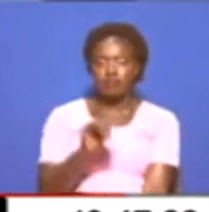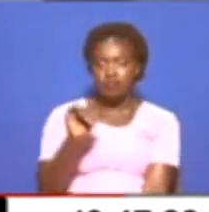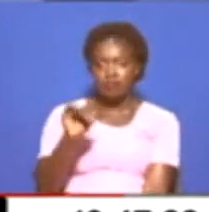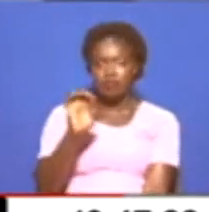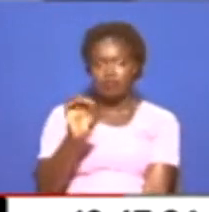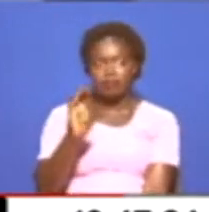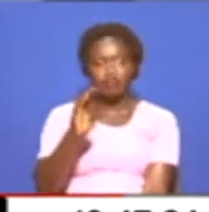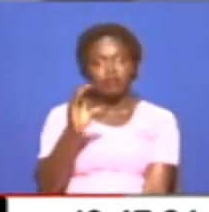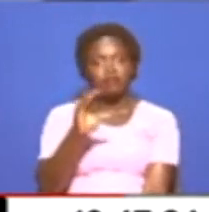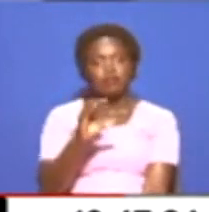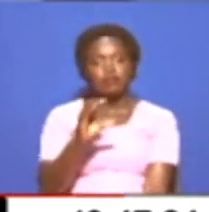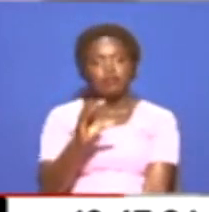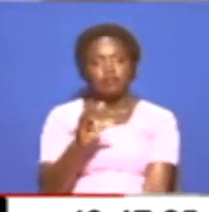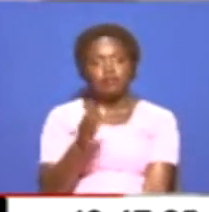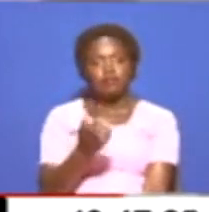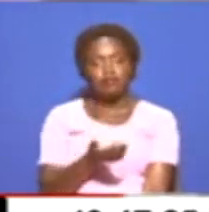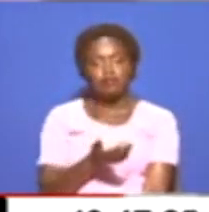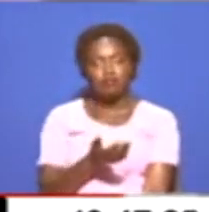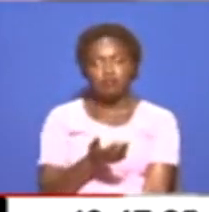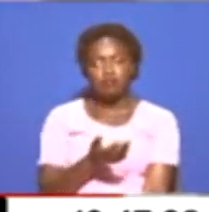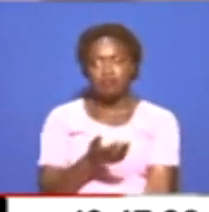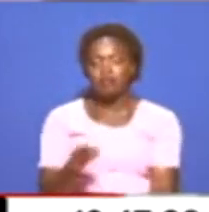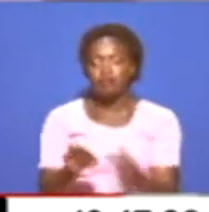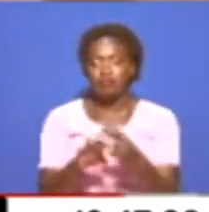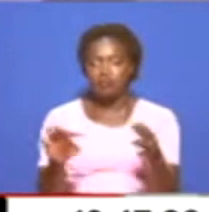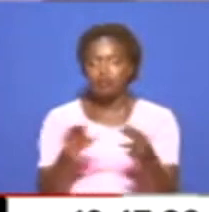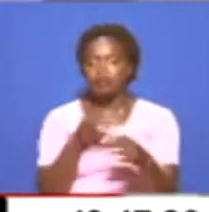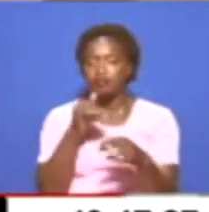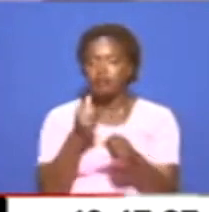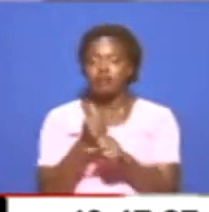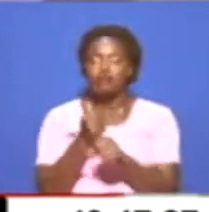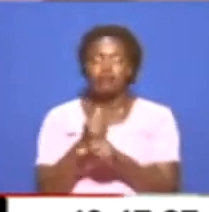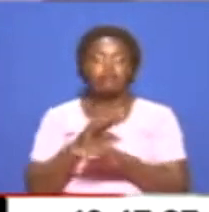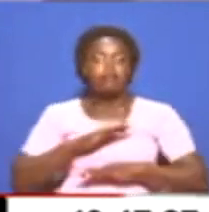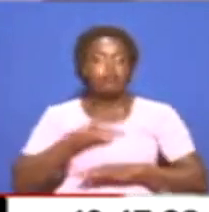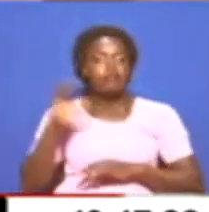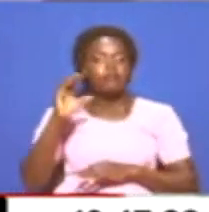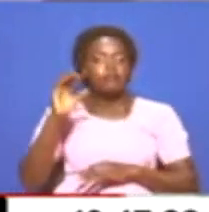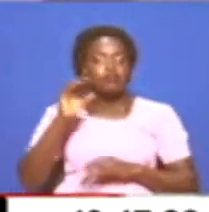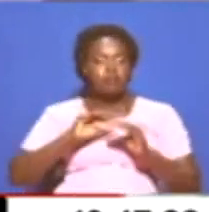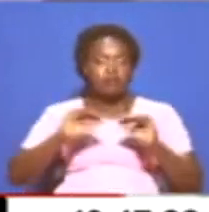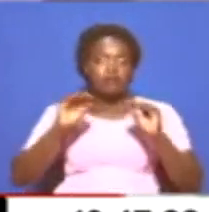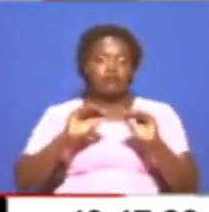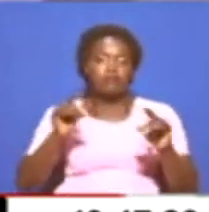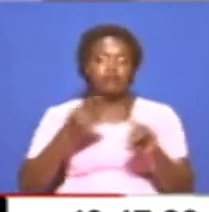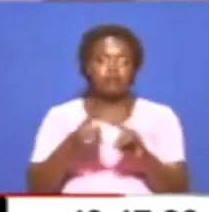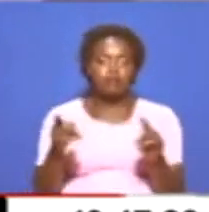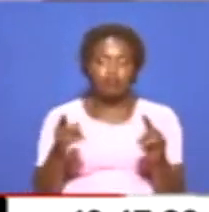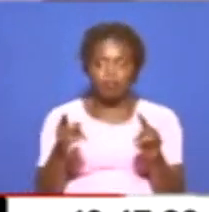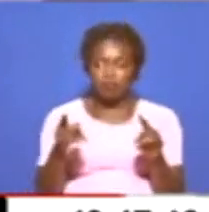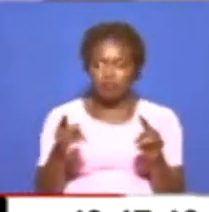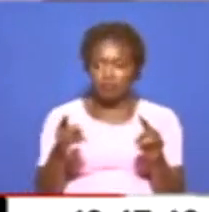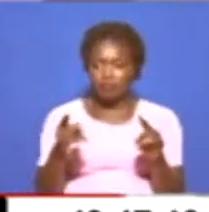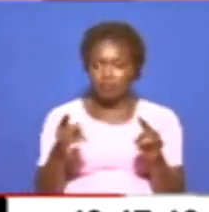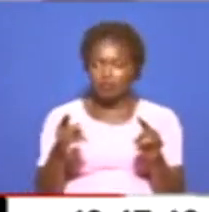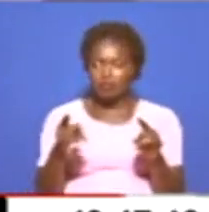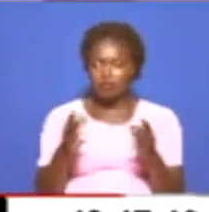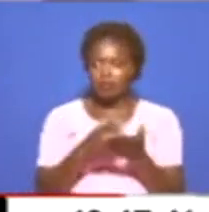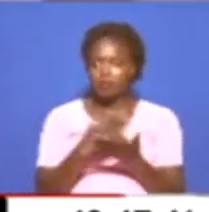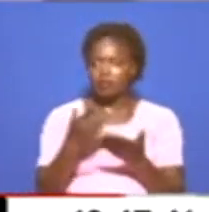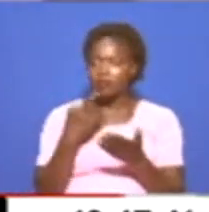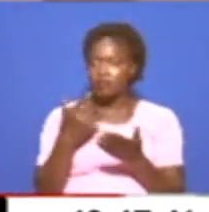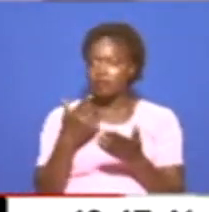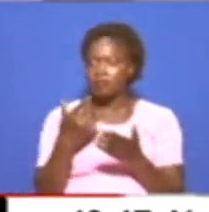and, it has been blamed for not doing enough civic education. But Mike has mentioned something quite good, is